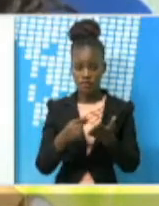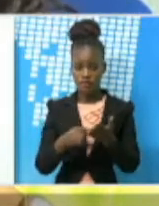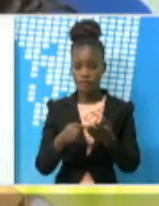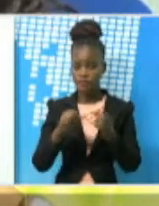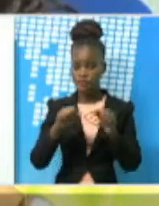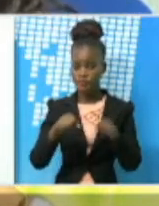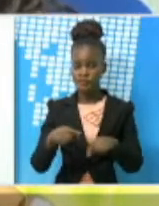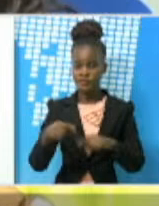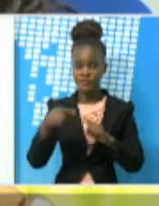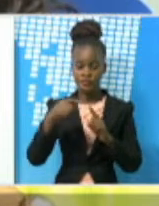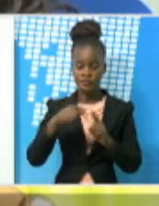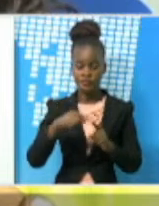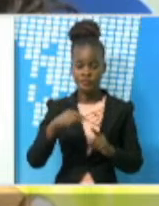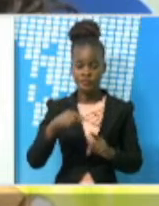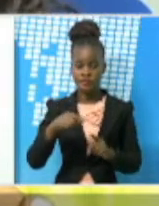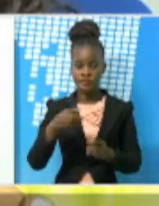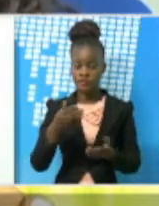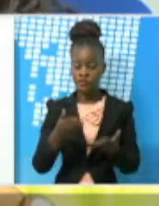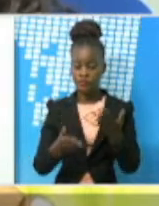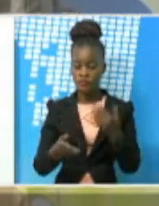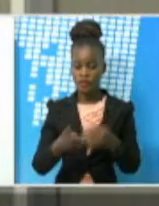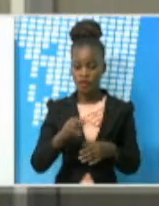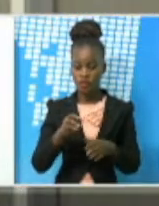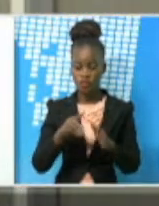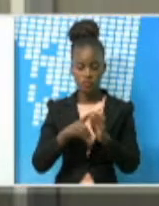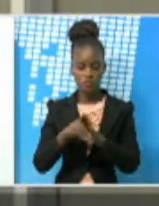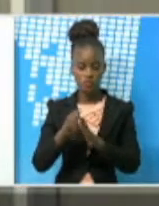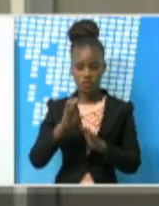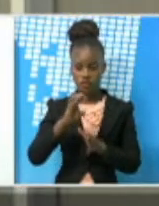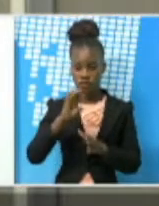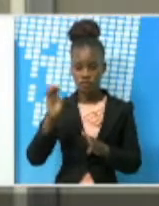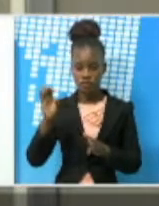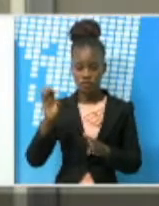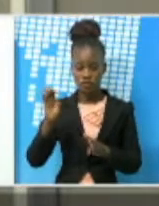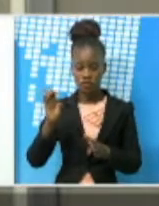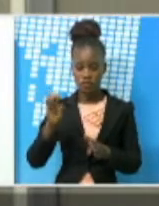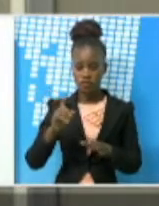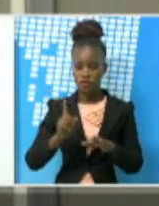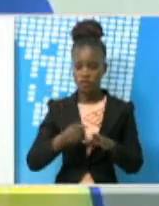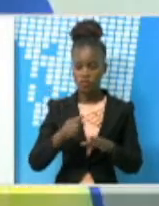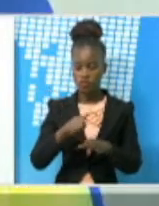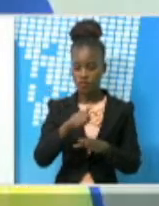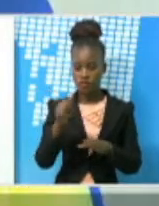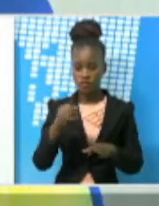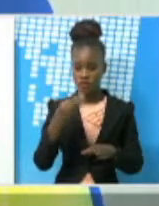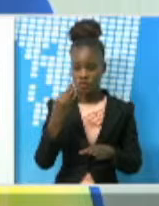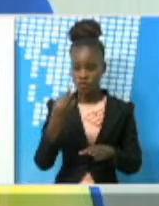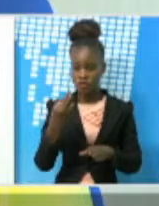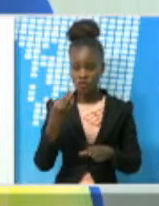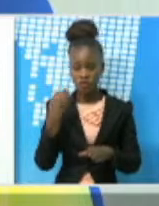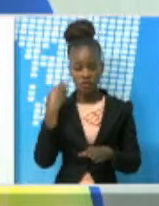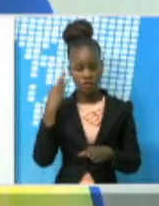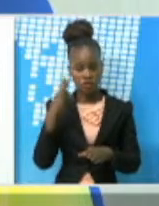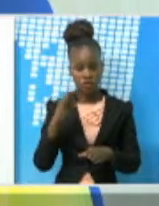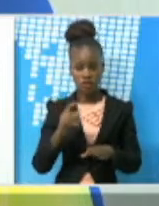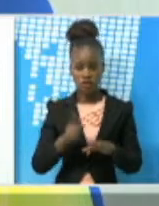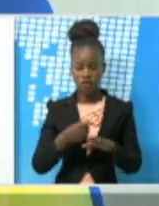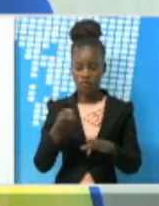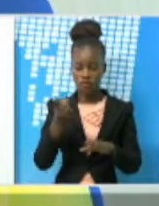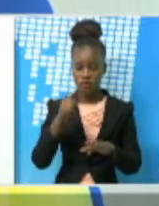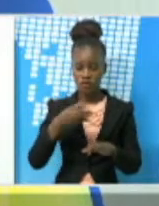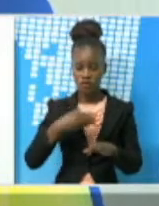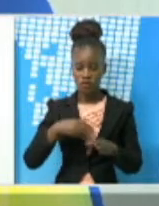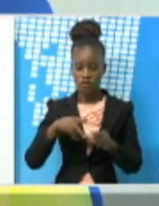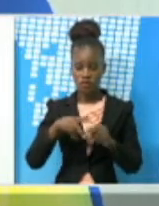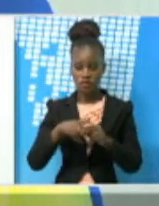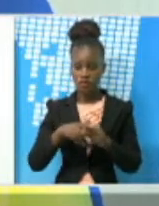to balance the development across the country. Then the other 3 aspects, of course, that we look at is that you'll have to fit